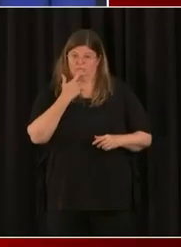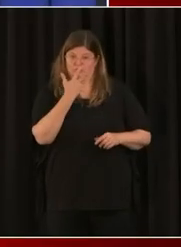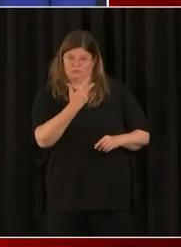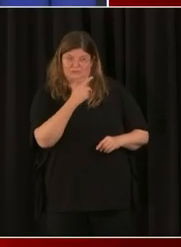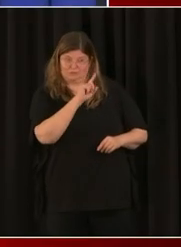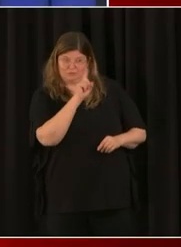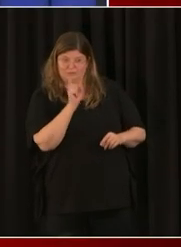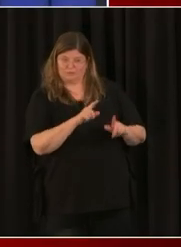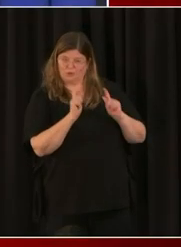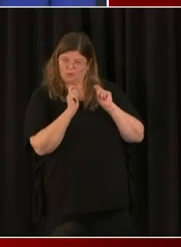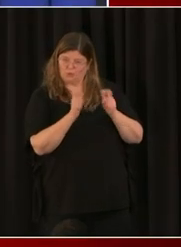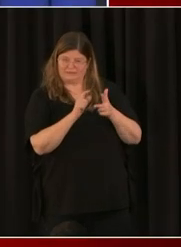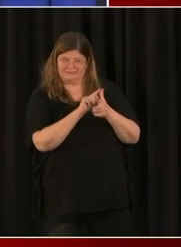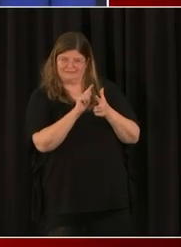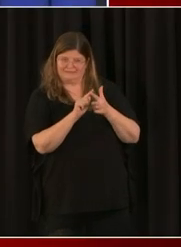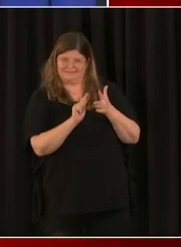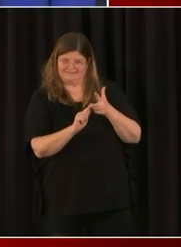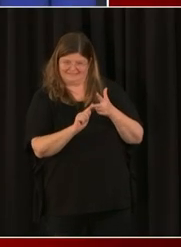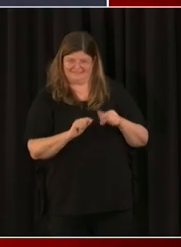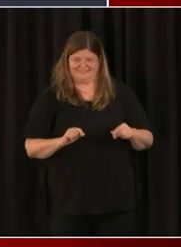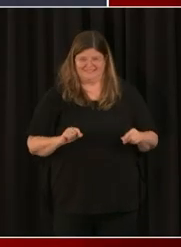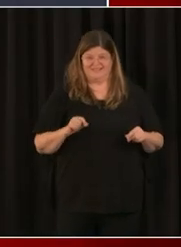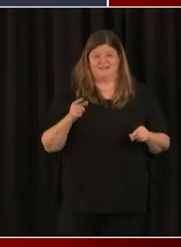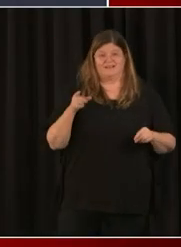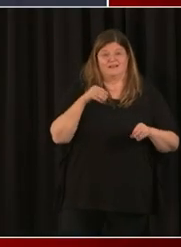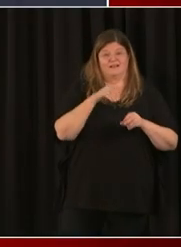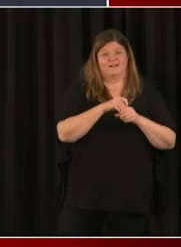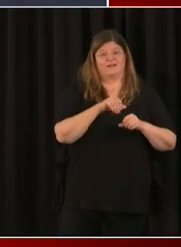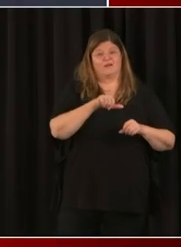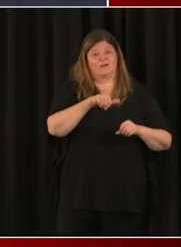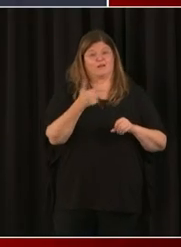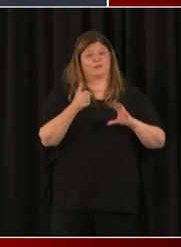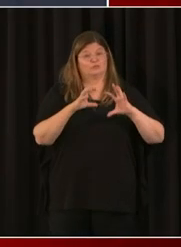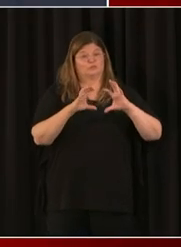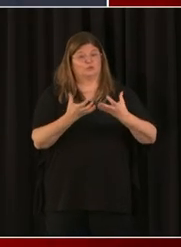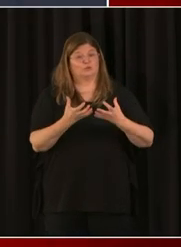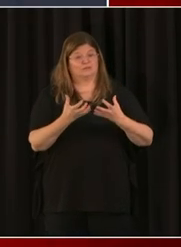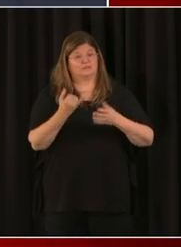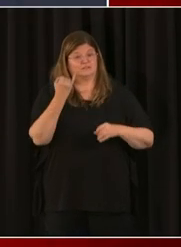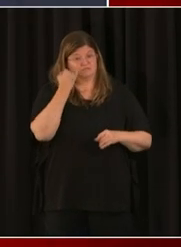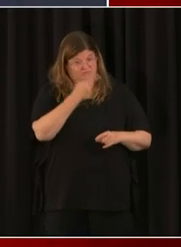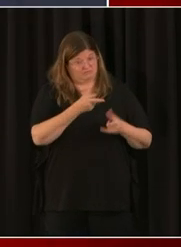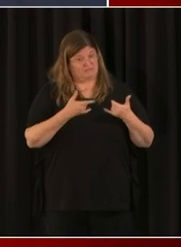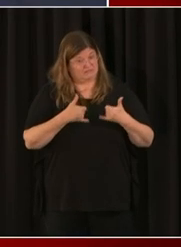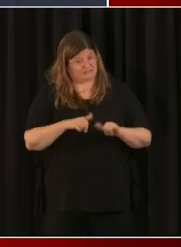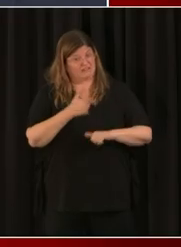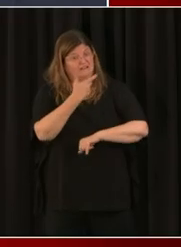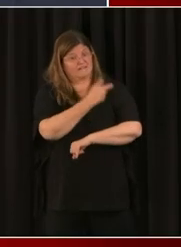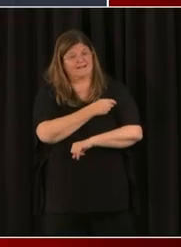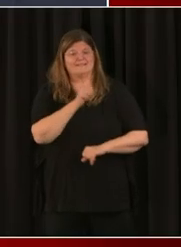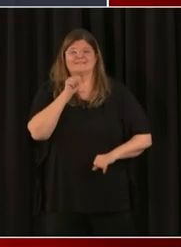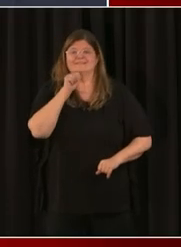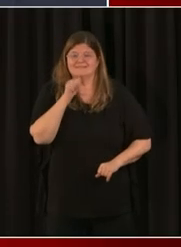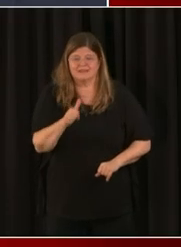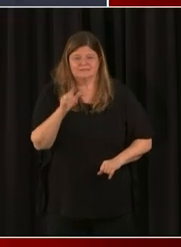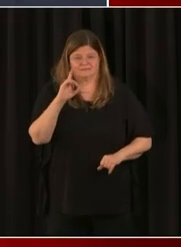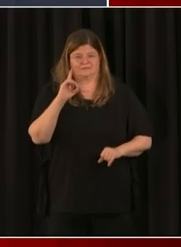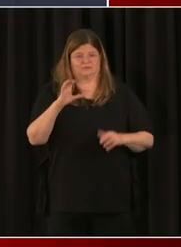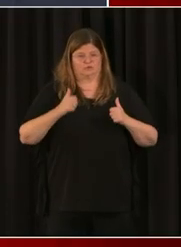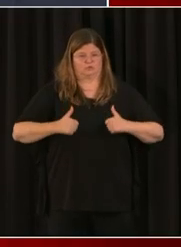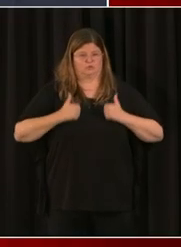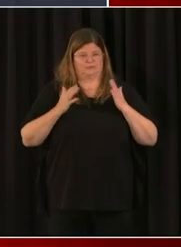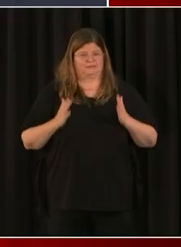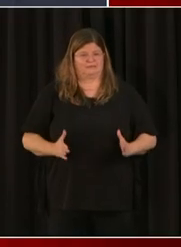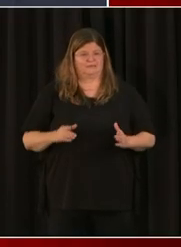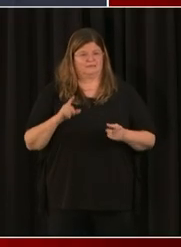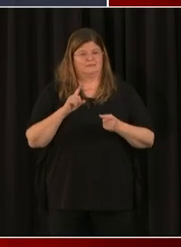One, when we get into these other groups, will you still be vaccinating non-DC residents when you get to people over